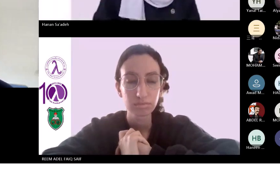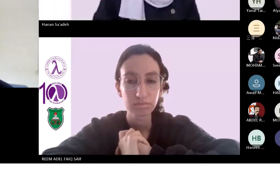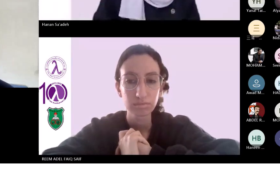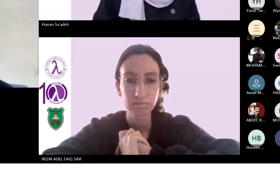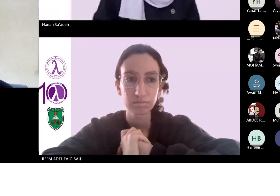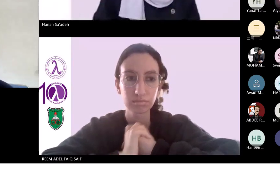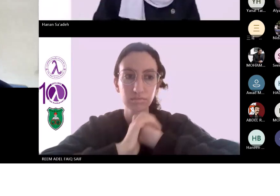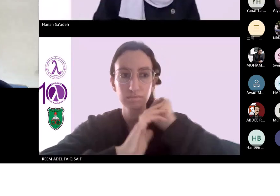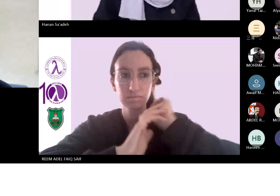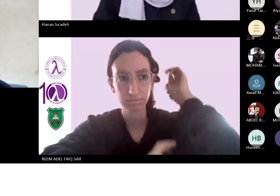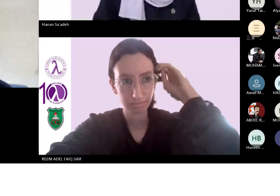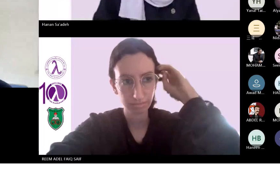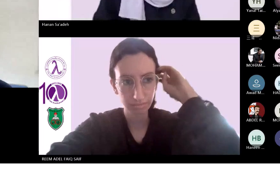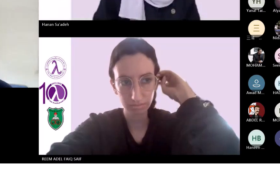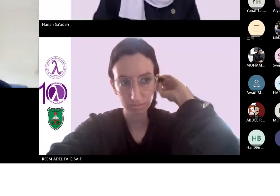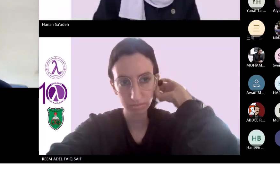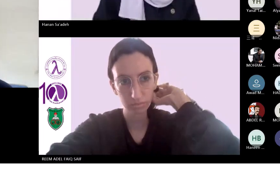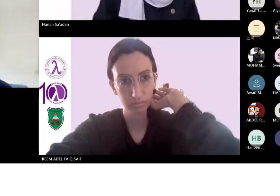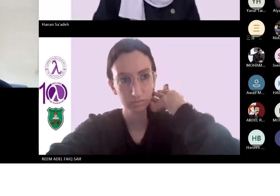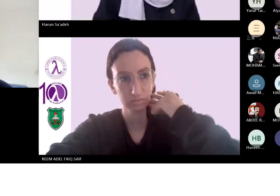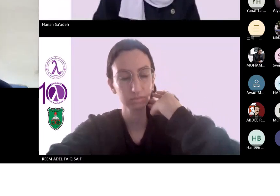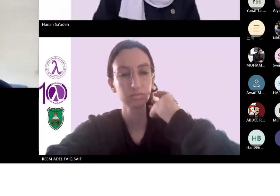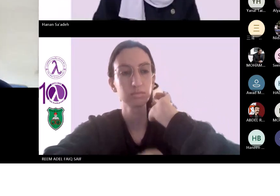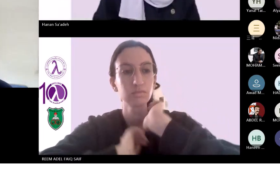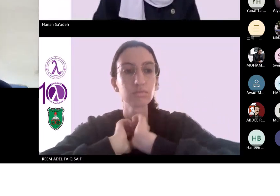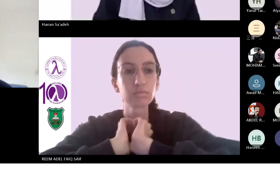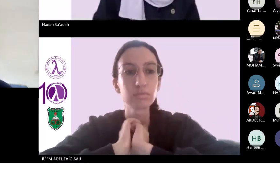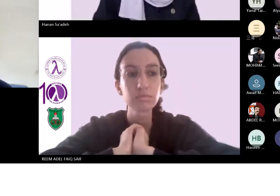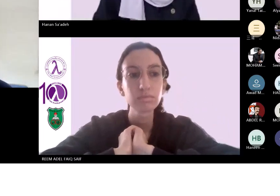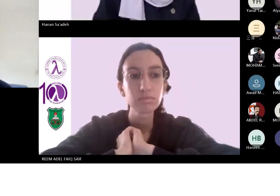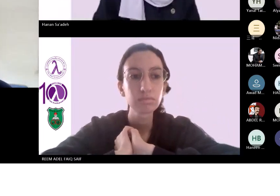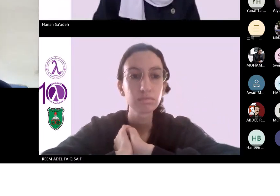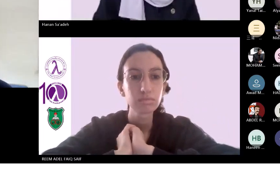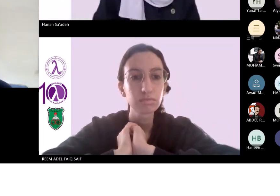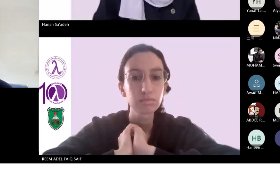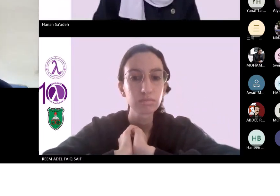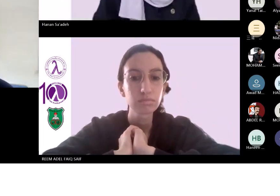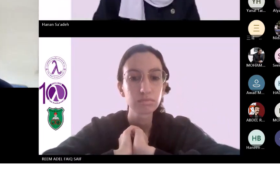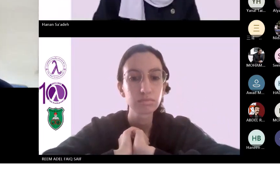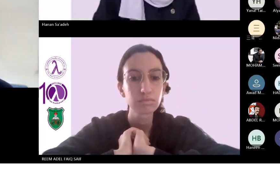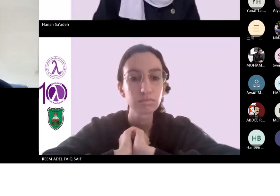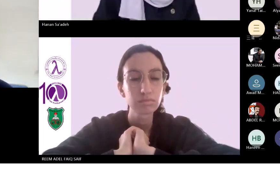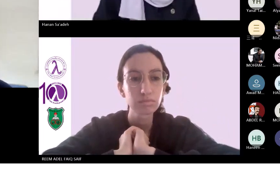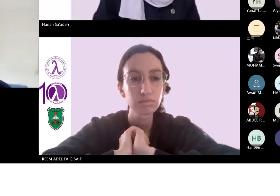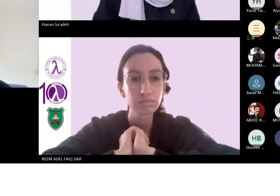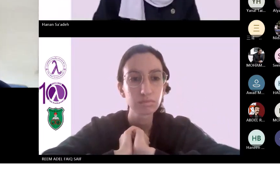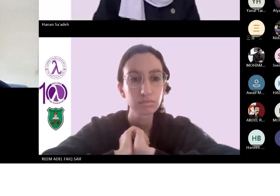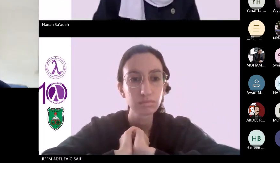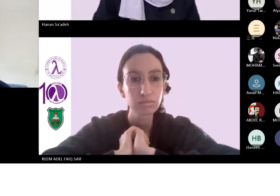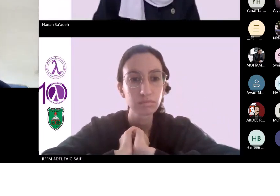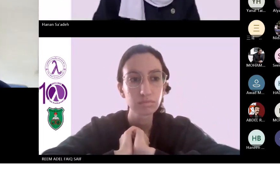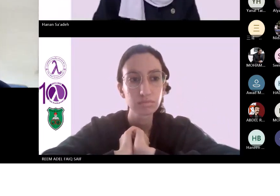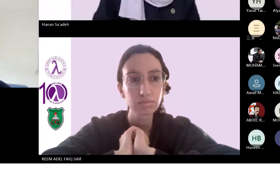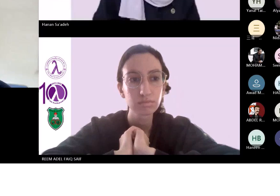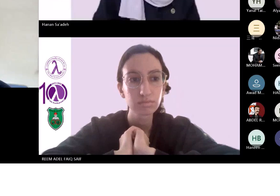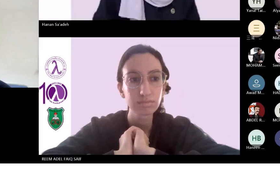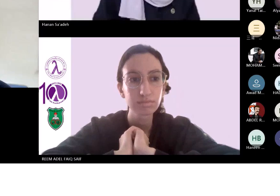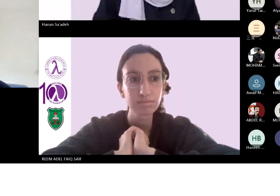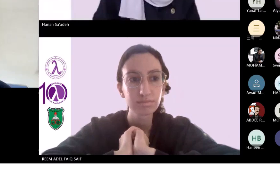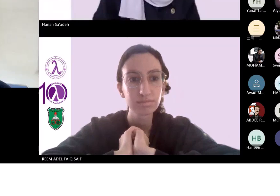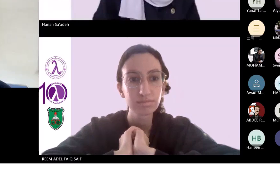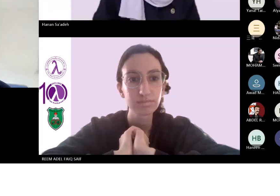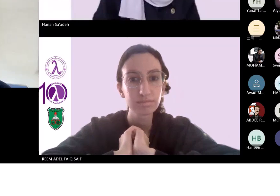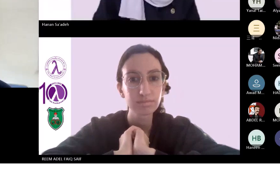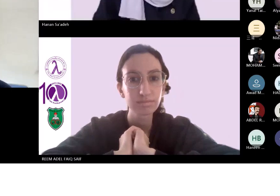yes, I was lucky because I am a woman. And I believe that during many, many years. But then I was asked to